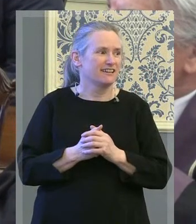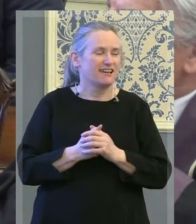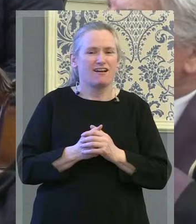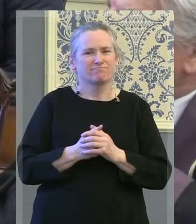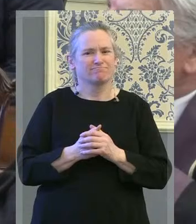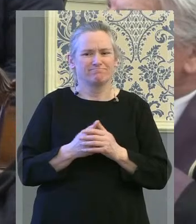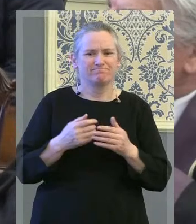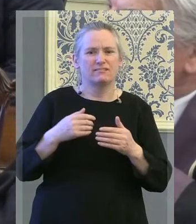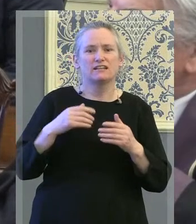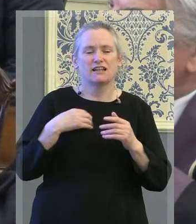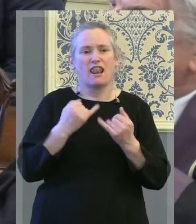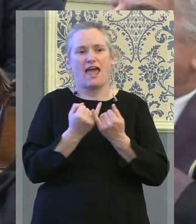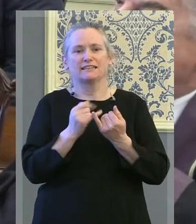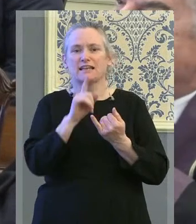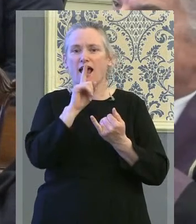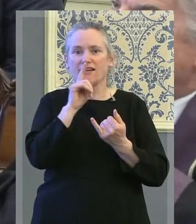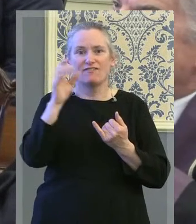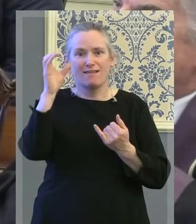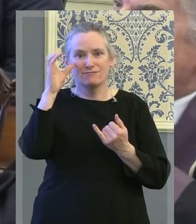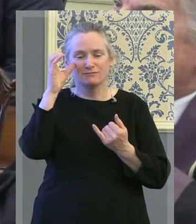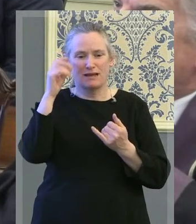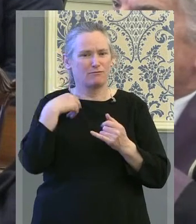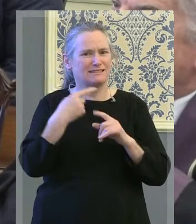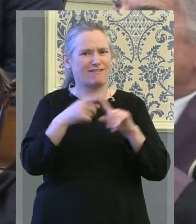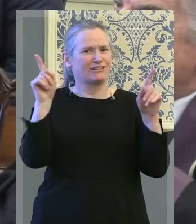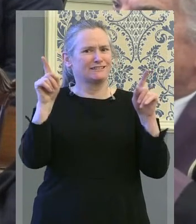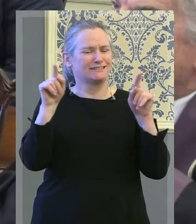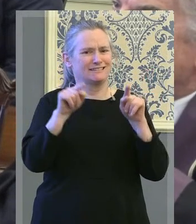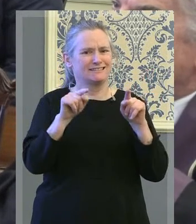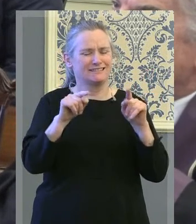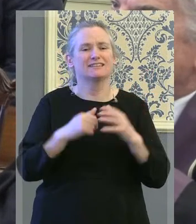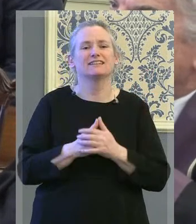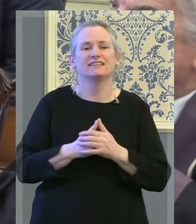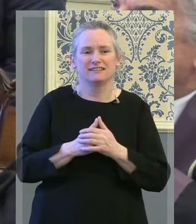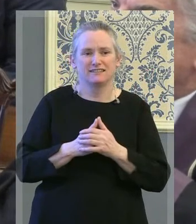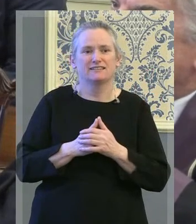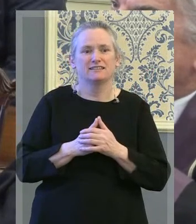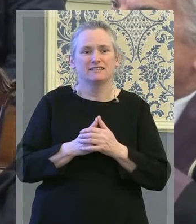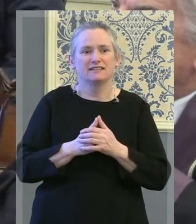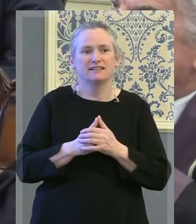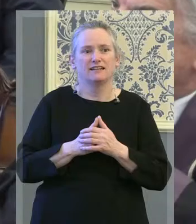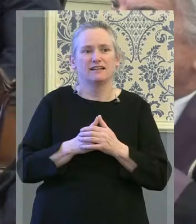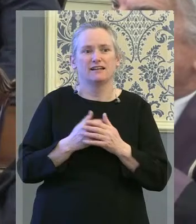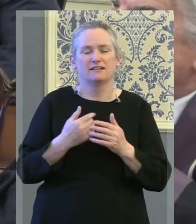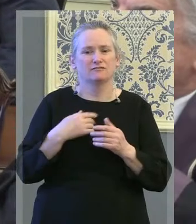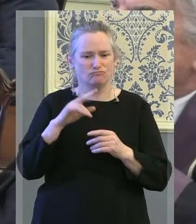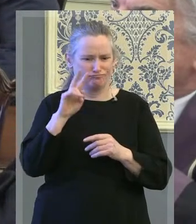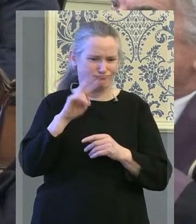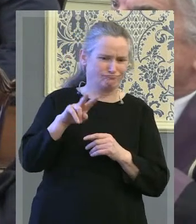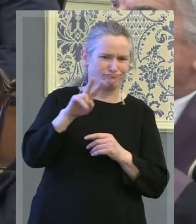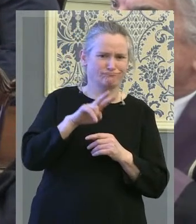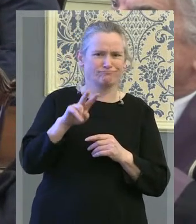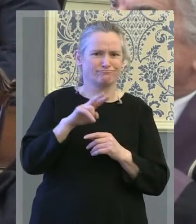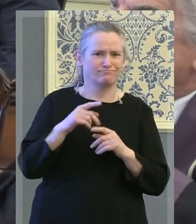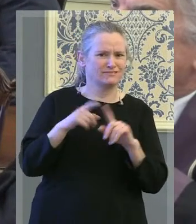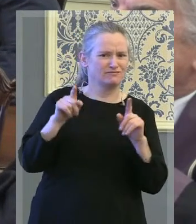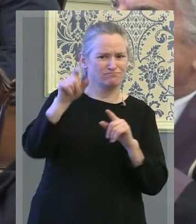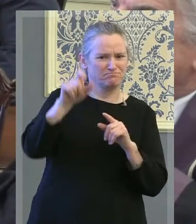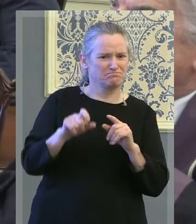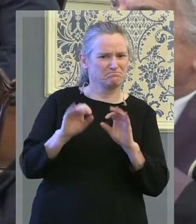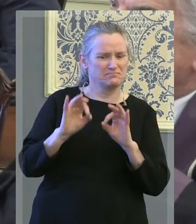silent films, made him stand out and scored him his first contract after catching the eye of a professional